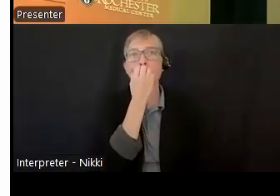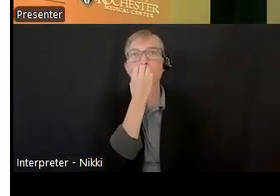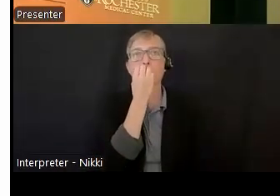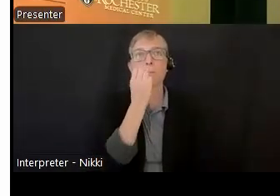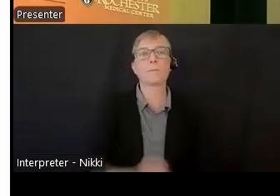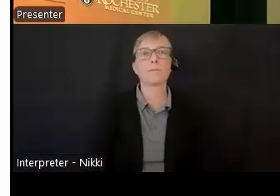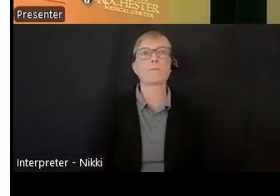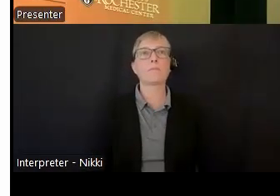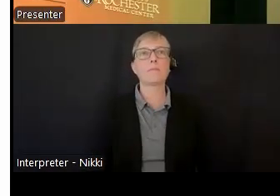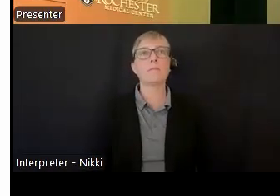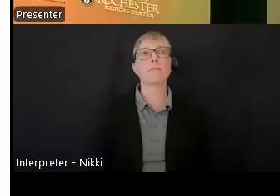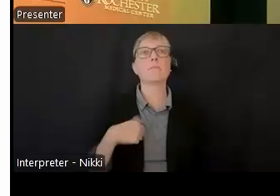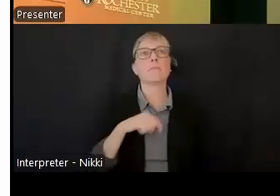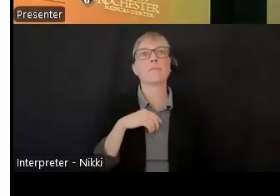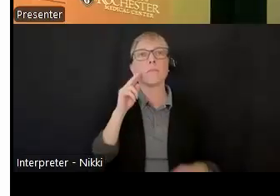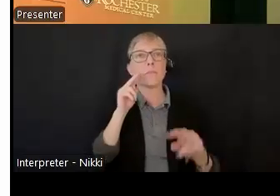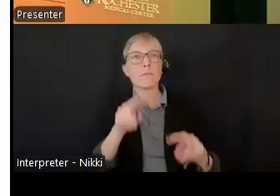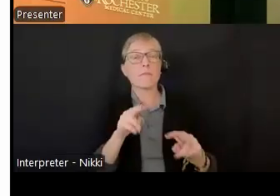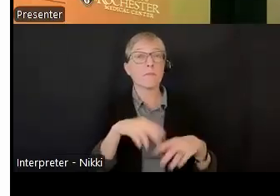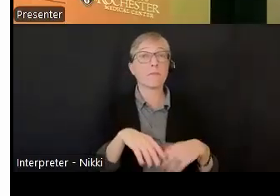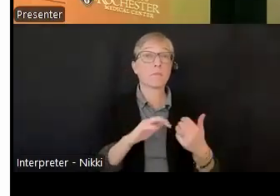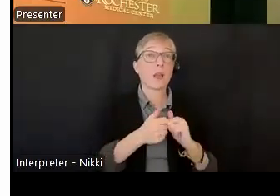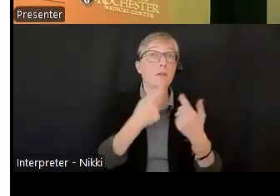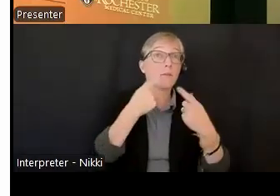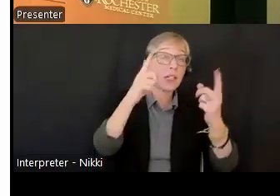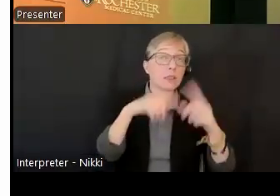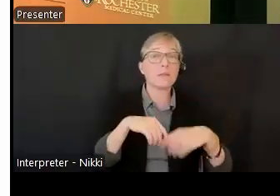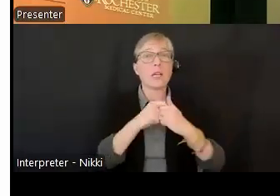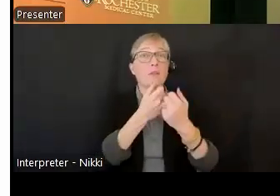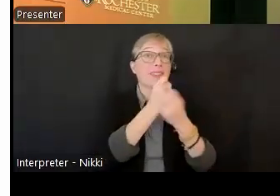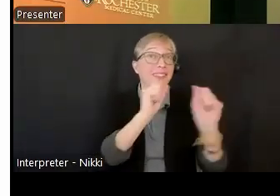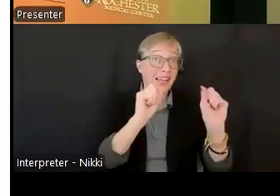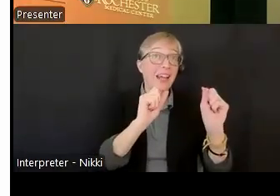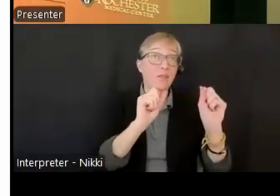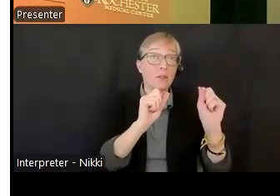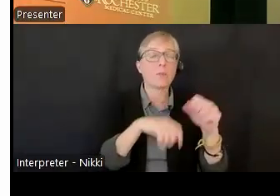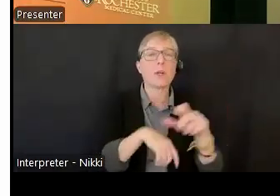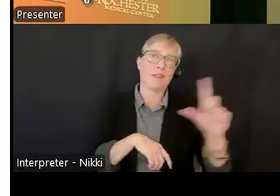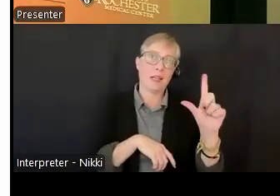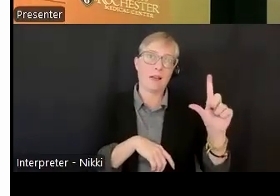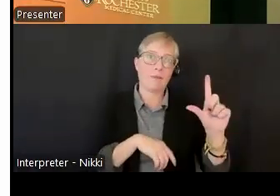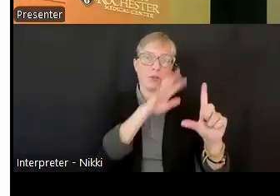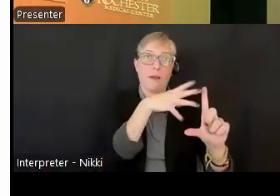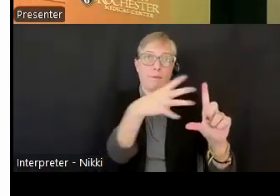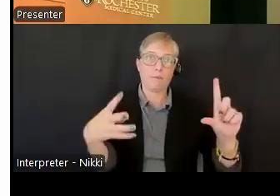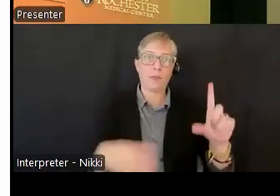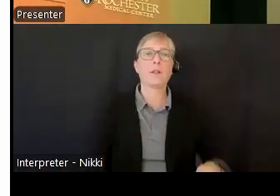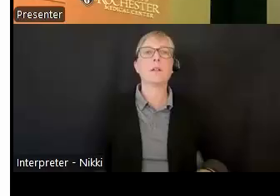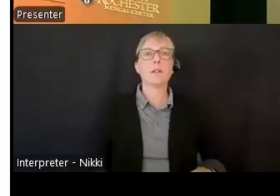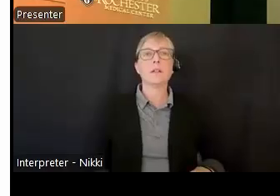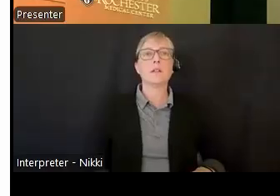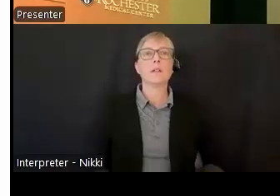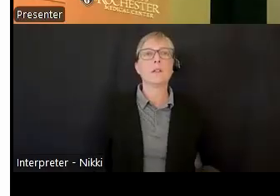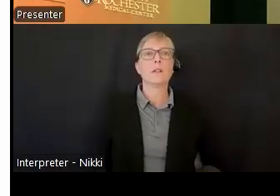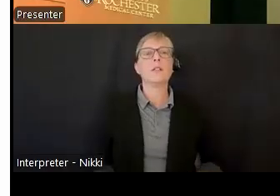So when we look at the effectiveness and safety of methadone, on the first side, we are looking at relative risk of mortality compared